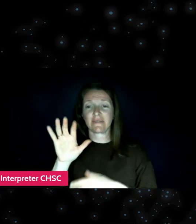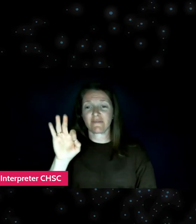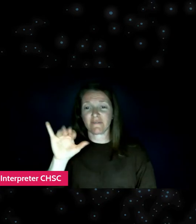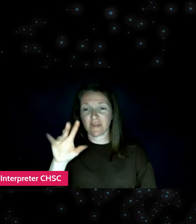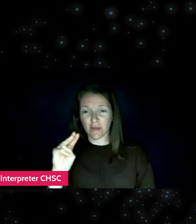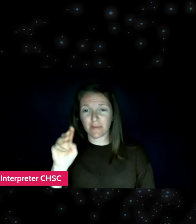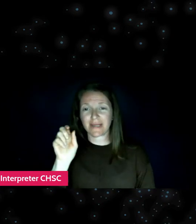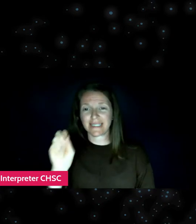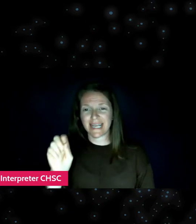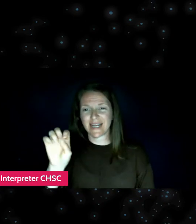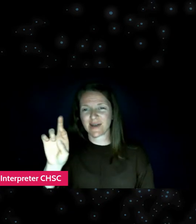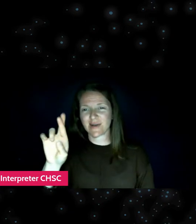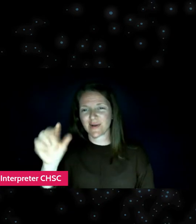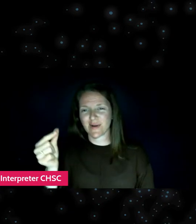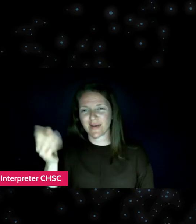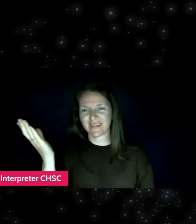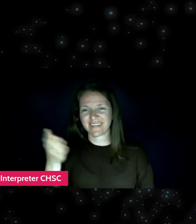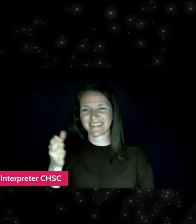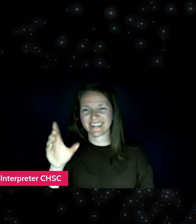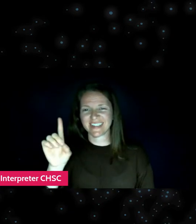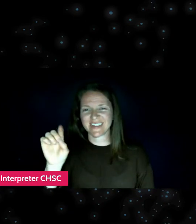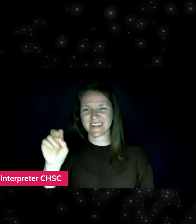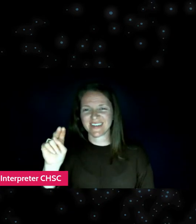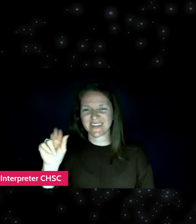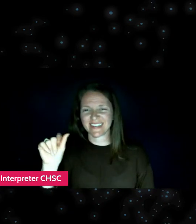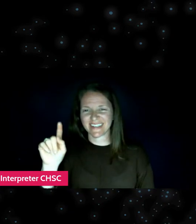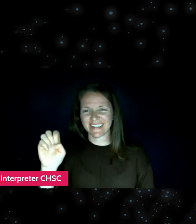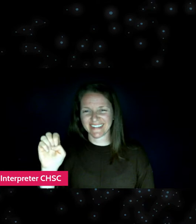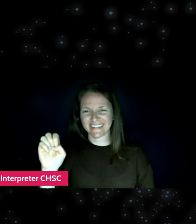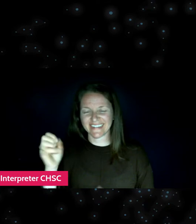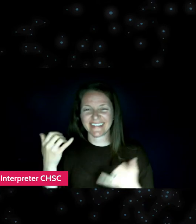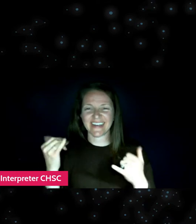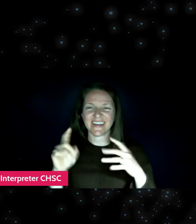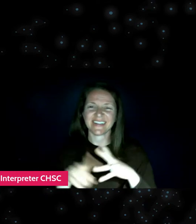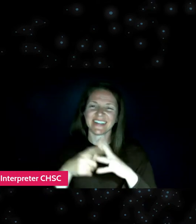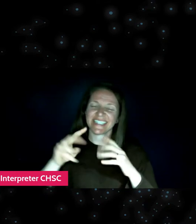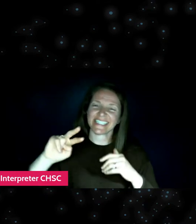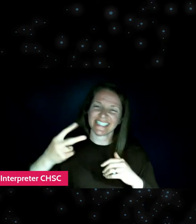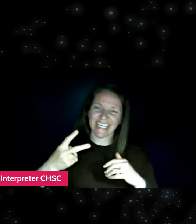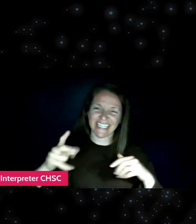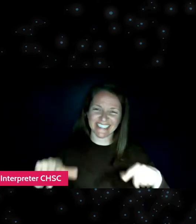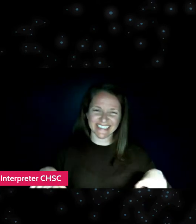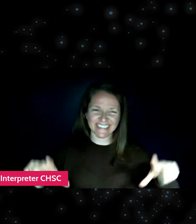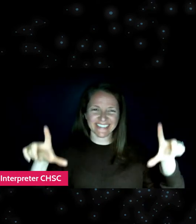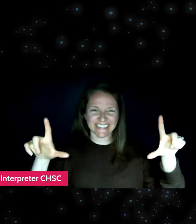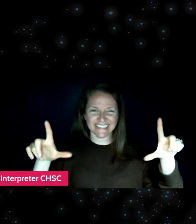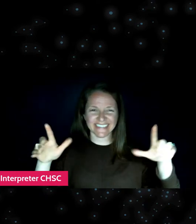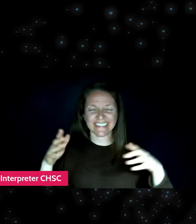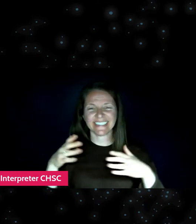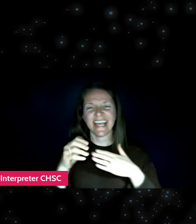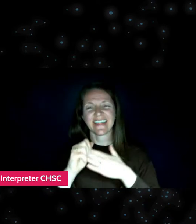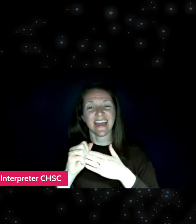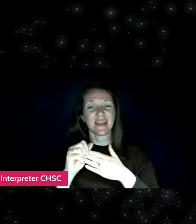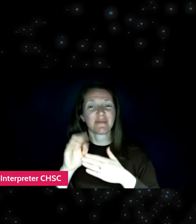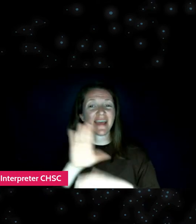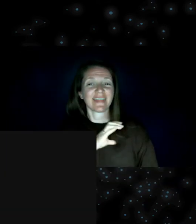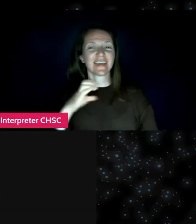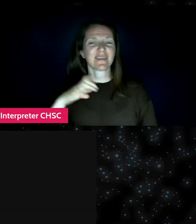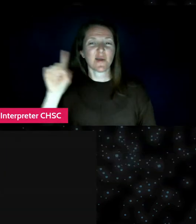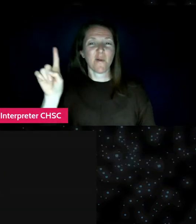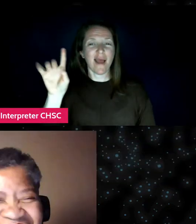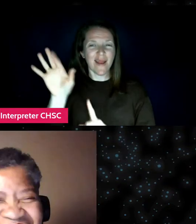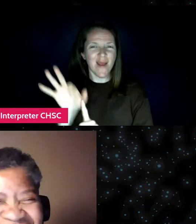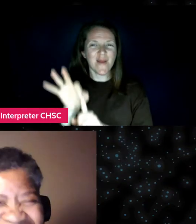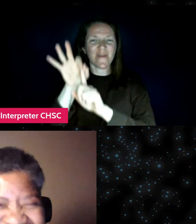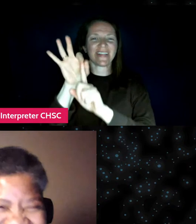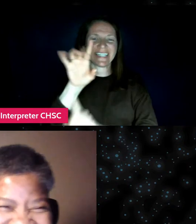clevelandfilm.org/donate. And now let's head into tonight's second segment, led by Cleveland's one and only Dee